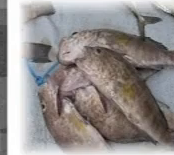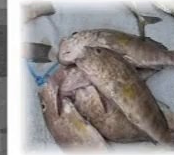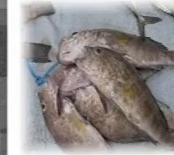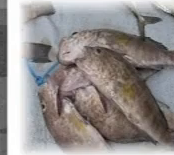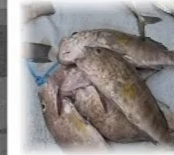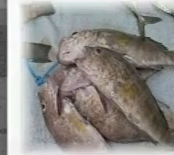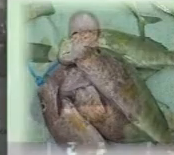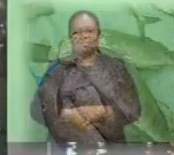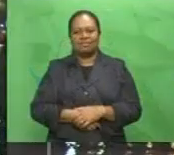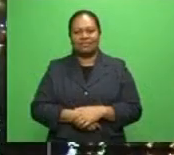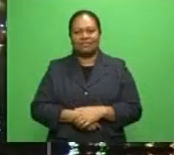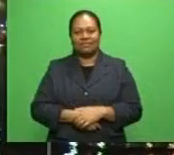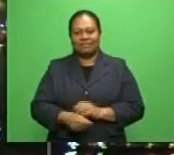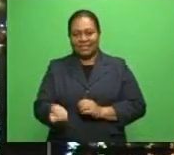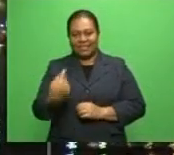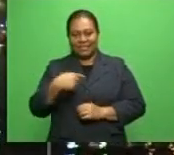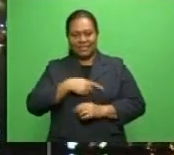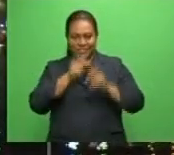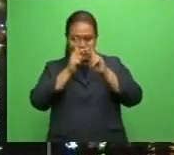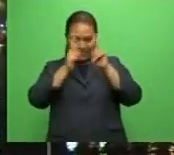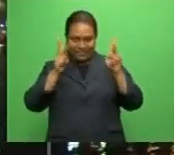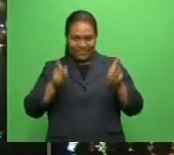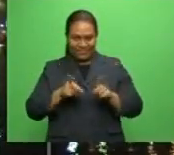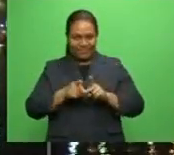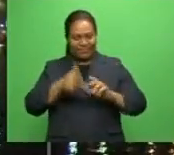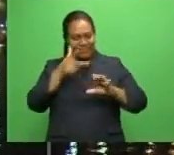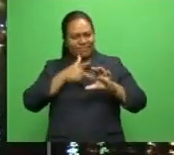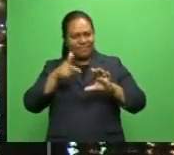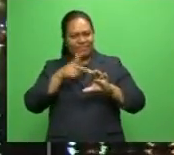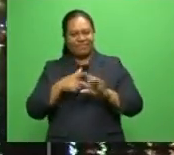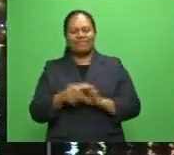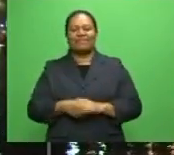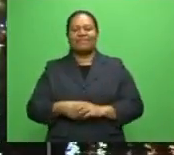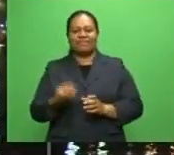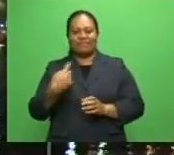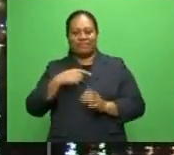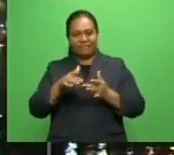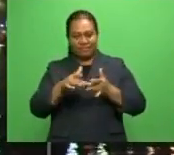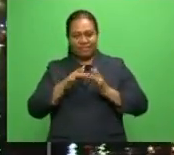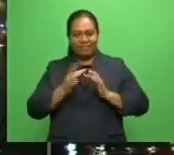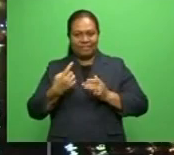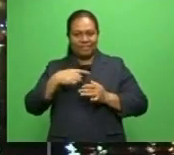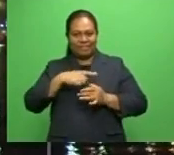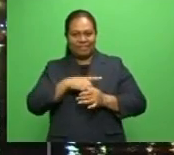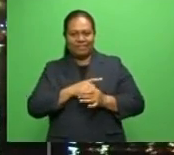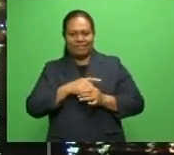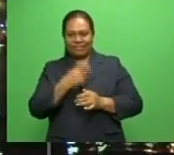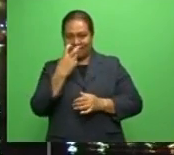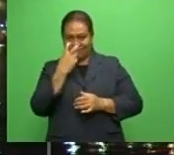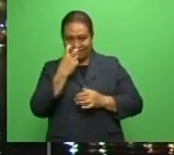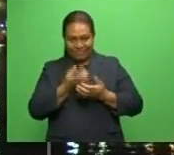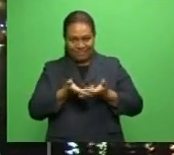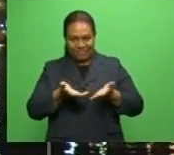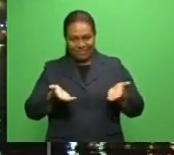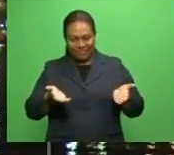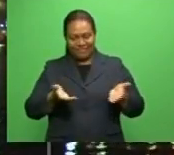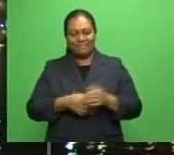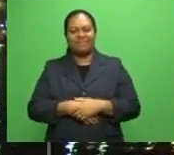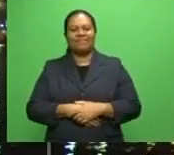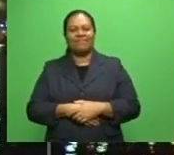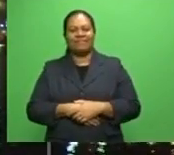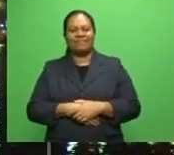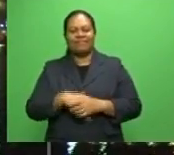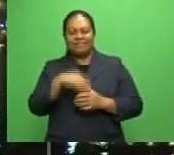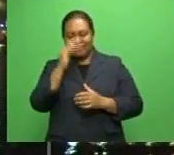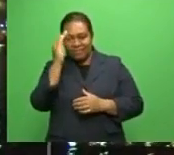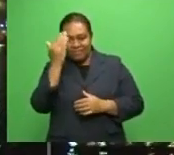And you can send us newsworthy pictures and videos to email fbcnews at fbc.com.fj. Drop it